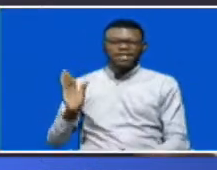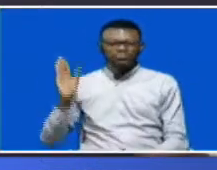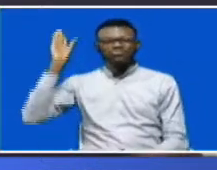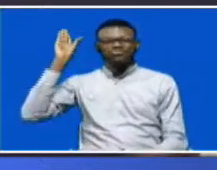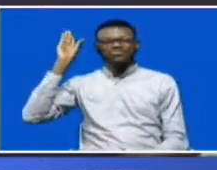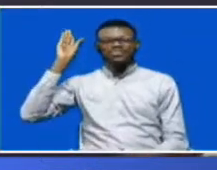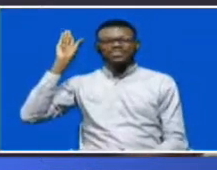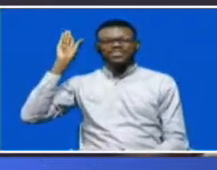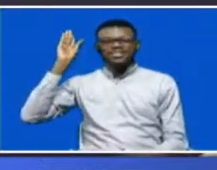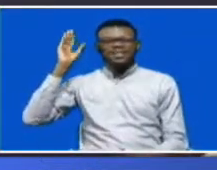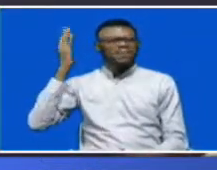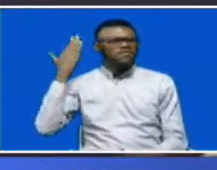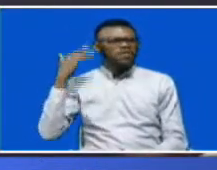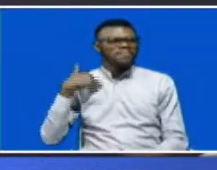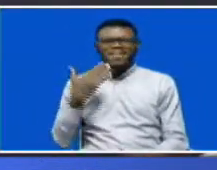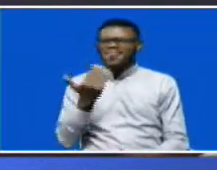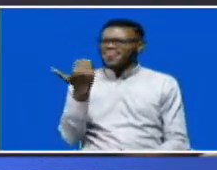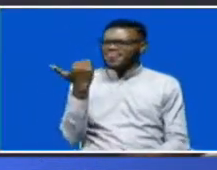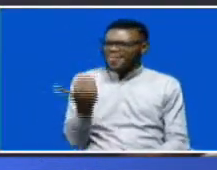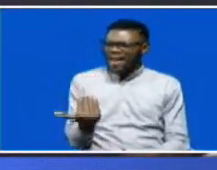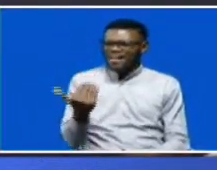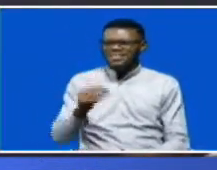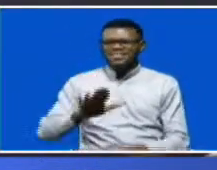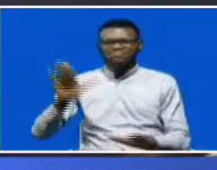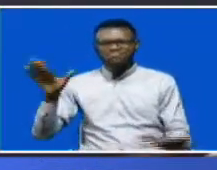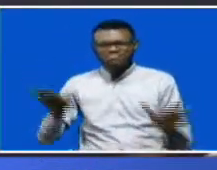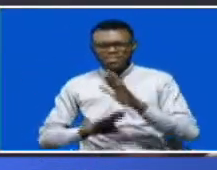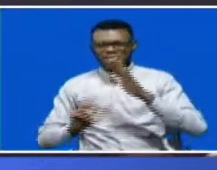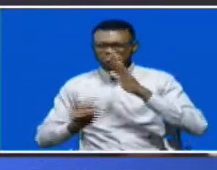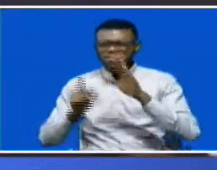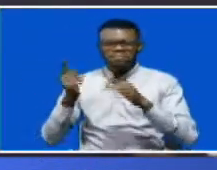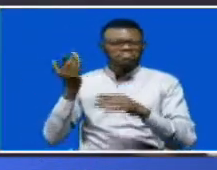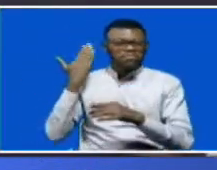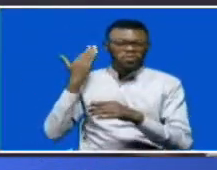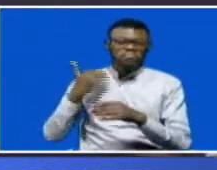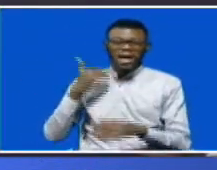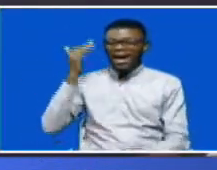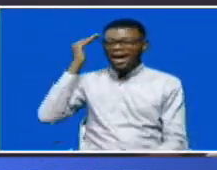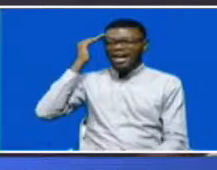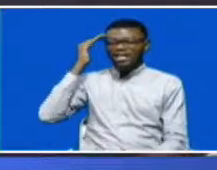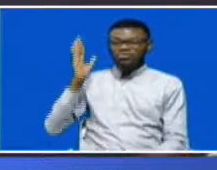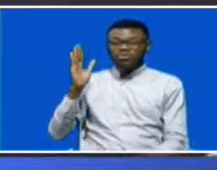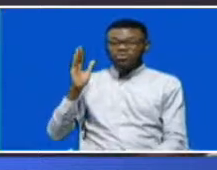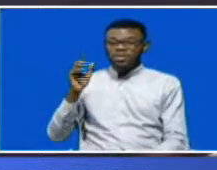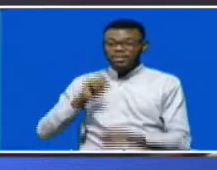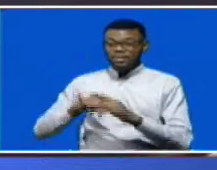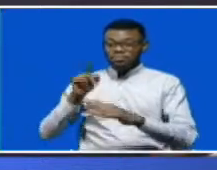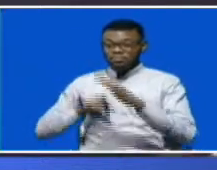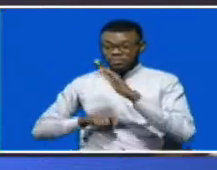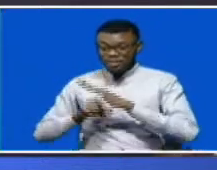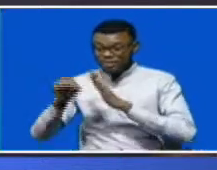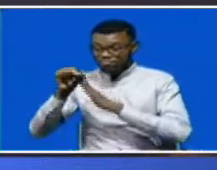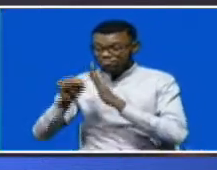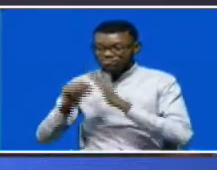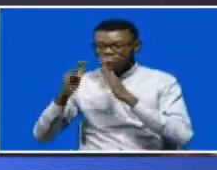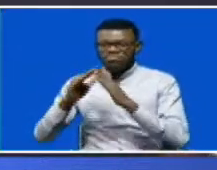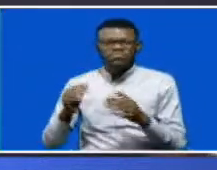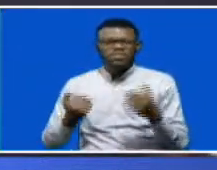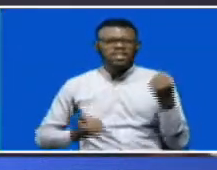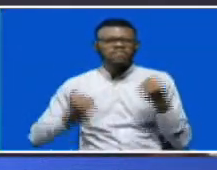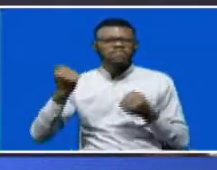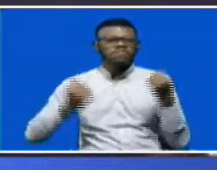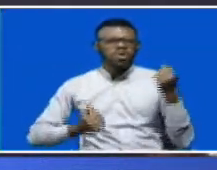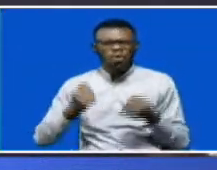perhaps the youngest assistant minister. But I didn't know that, Your Excellency, to go to State House, you don't drive pickups